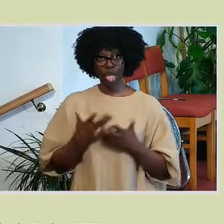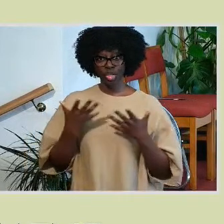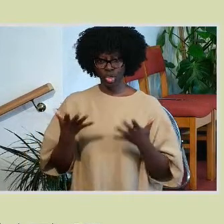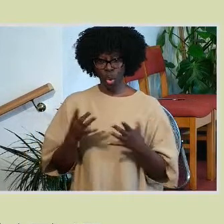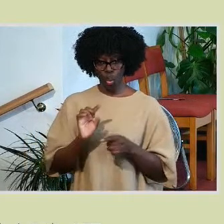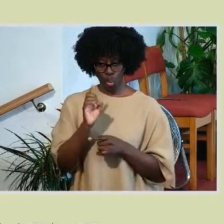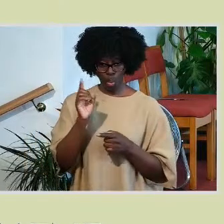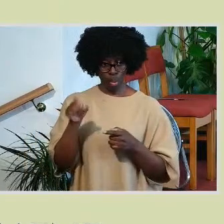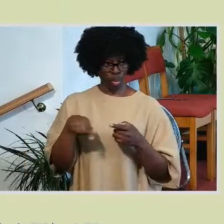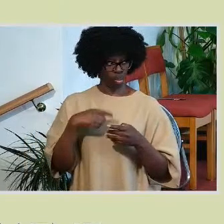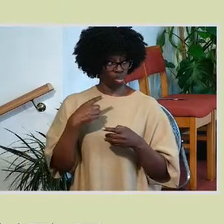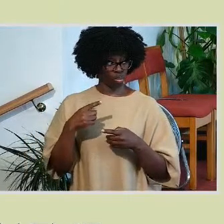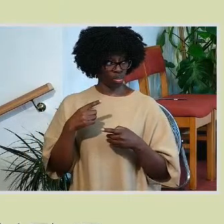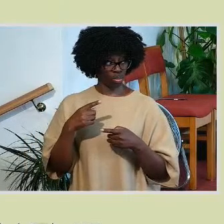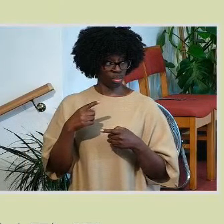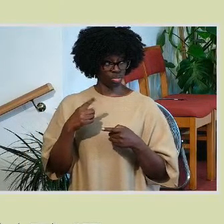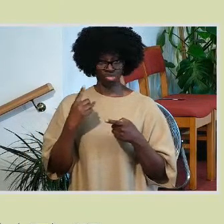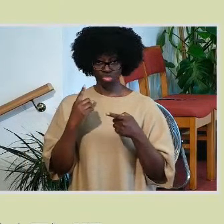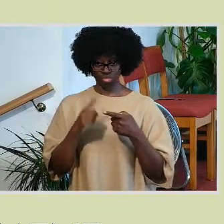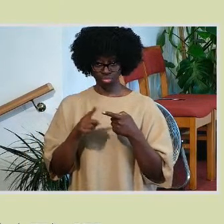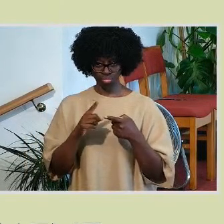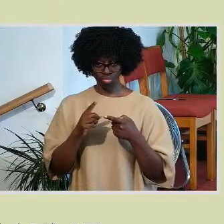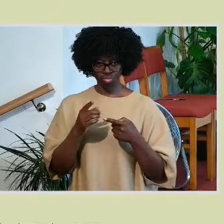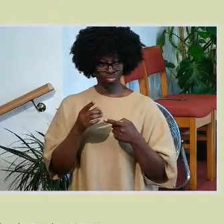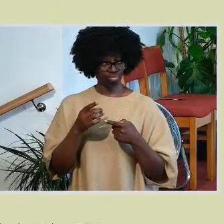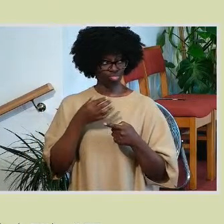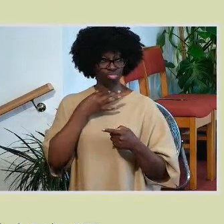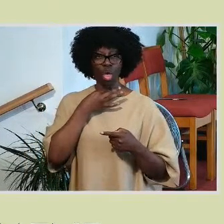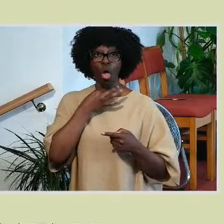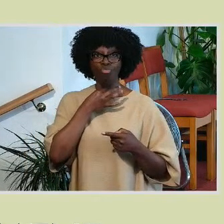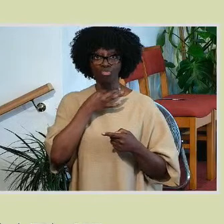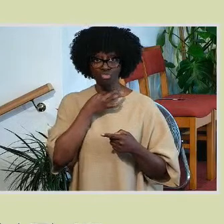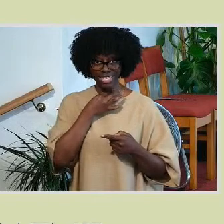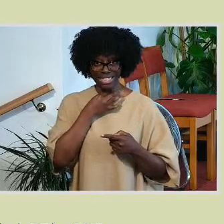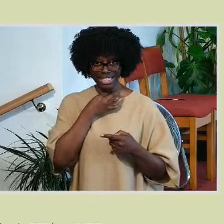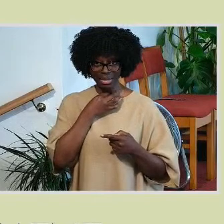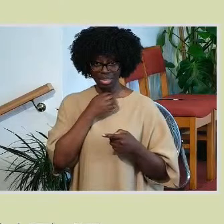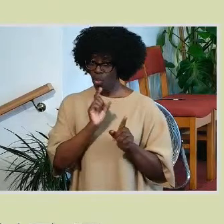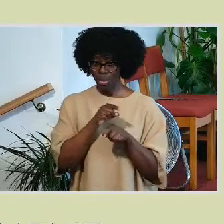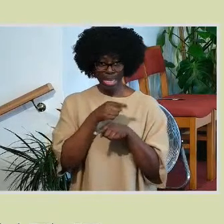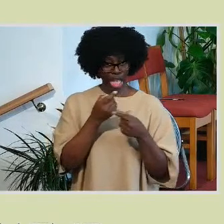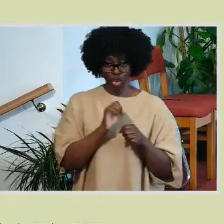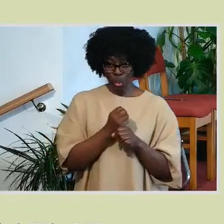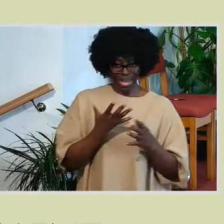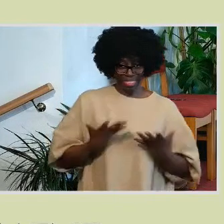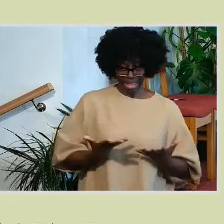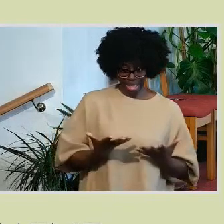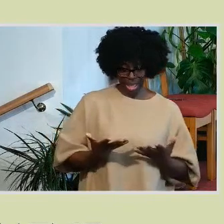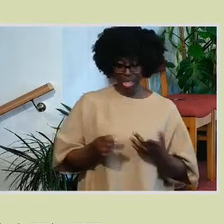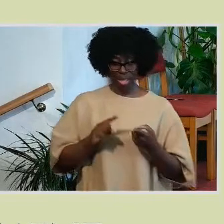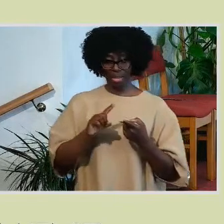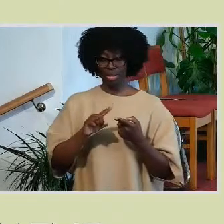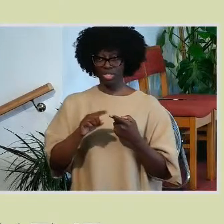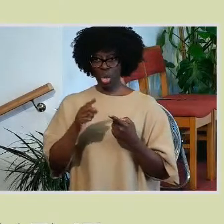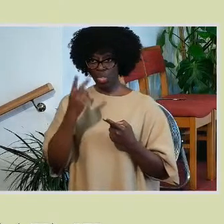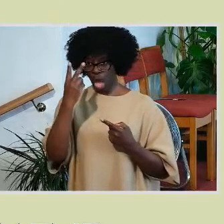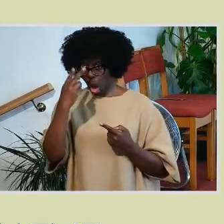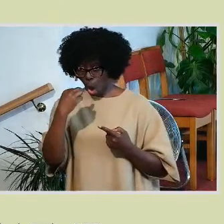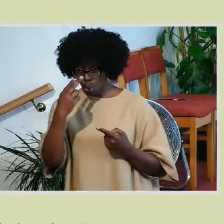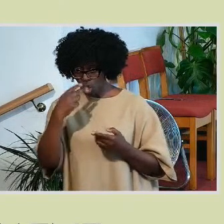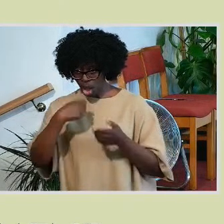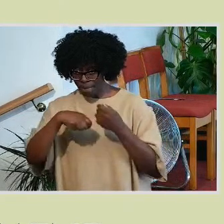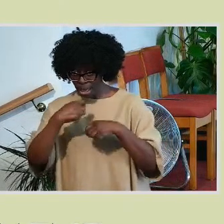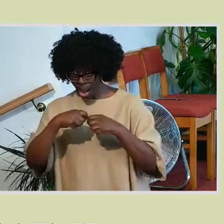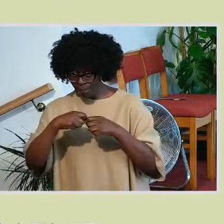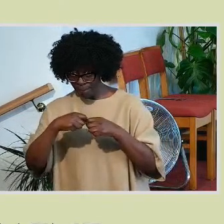So I'll just share also some risk factors or things that we can't do anything about. So the older you get, the higher chances